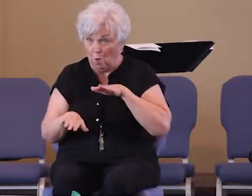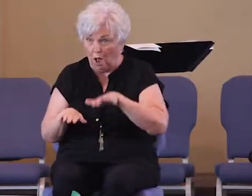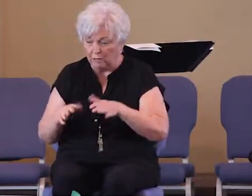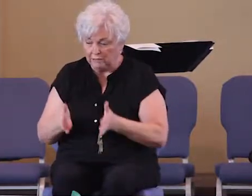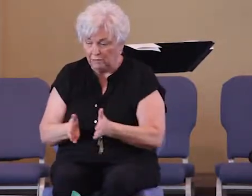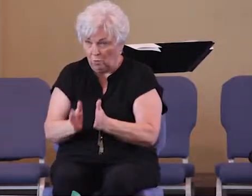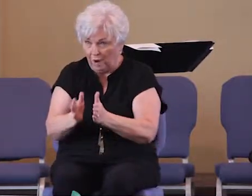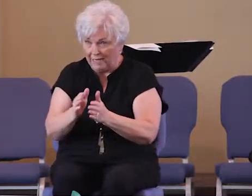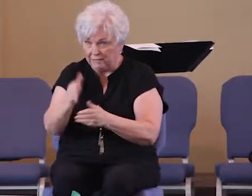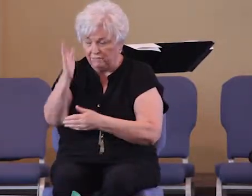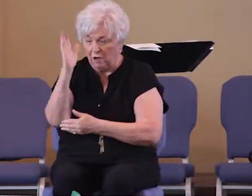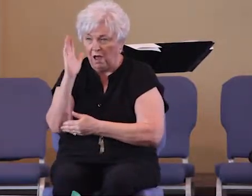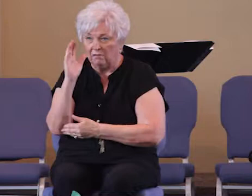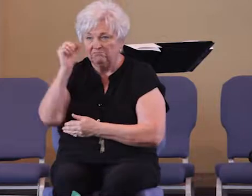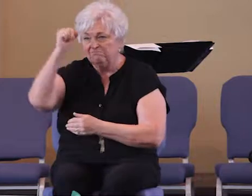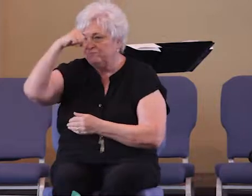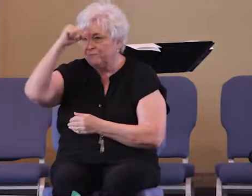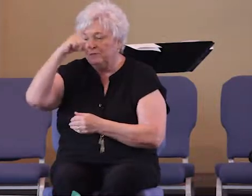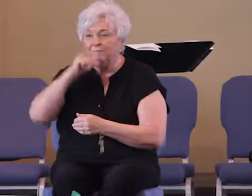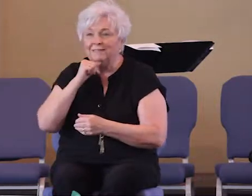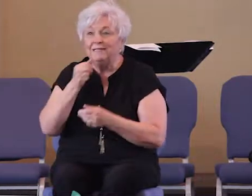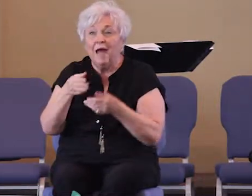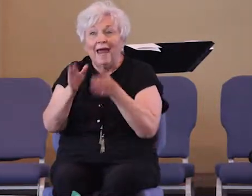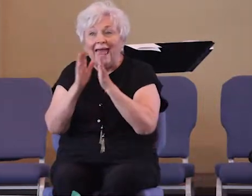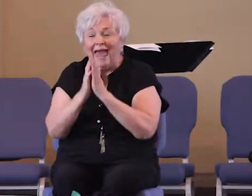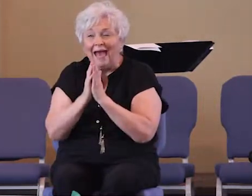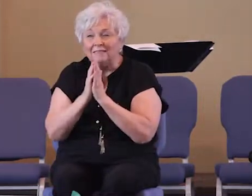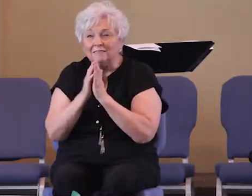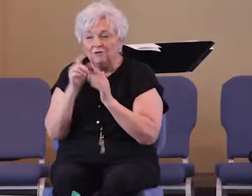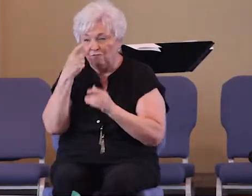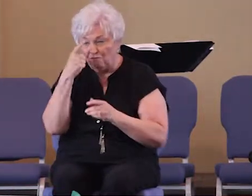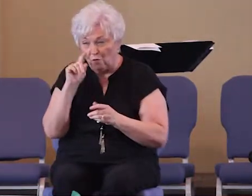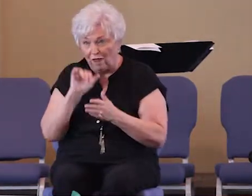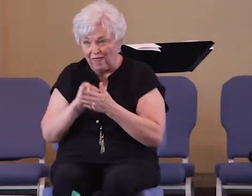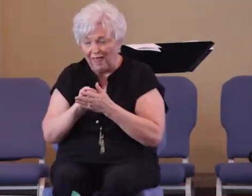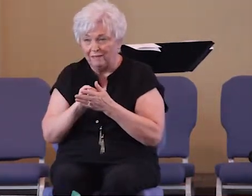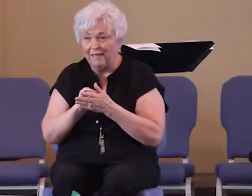And so Solomon didn't ask for those things. He asked for the ability